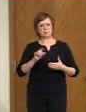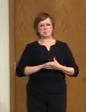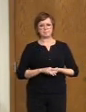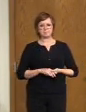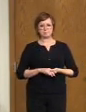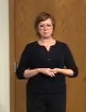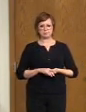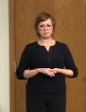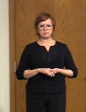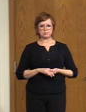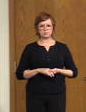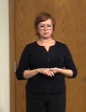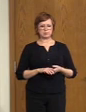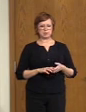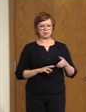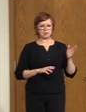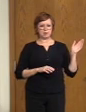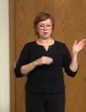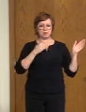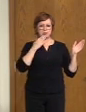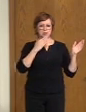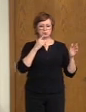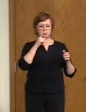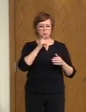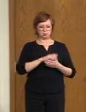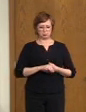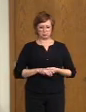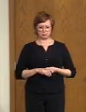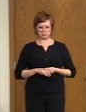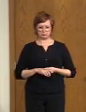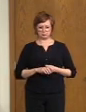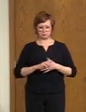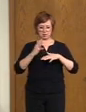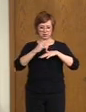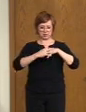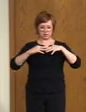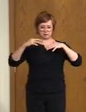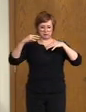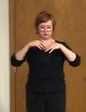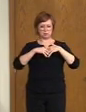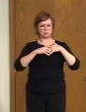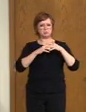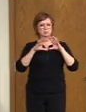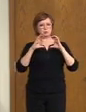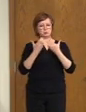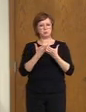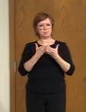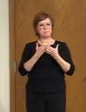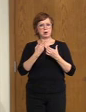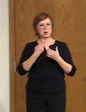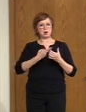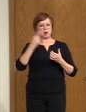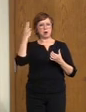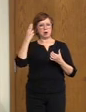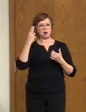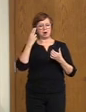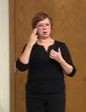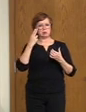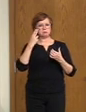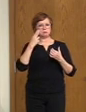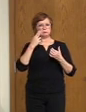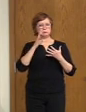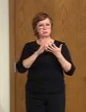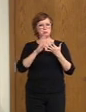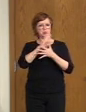guess. Thanks. So I think Indigenous populations are a high priority for vaccination, and at this